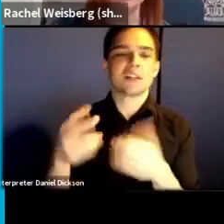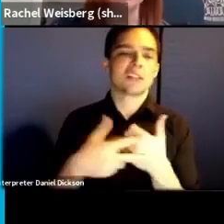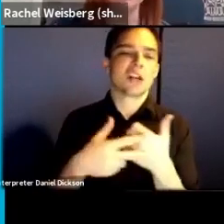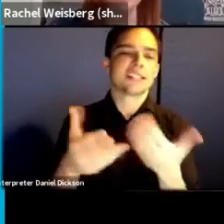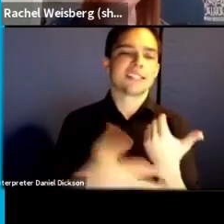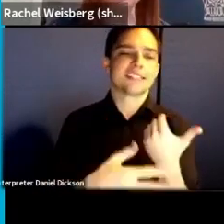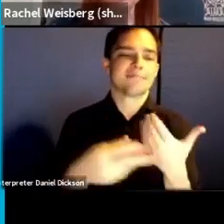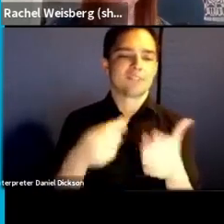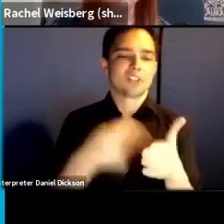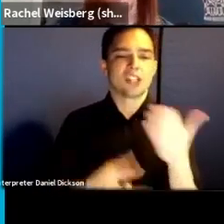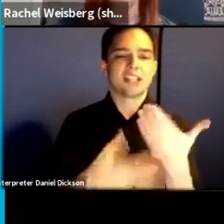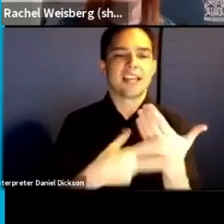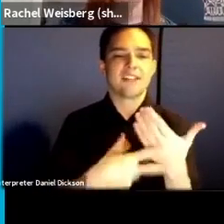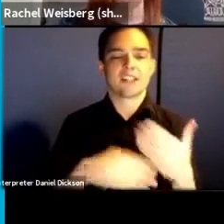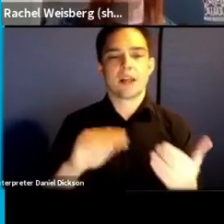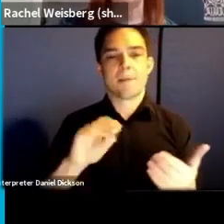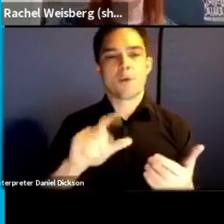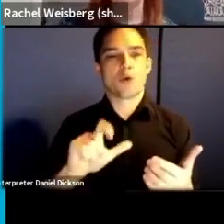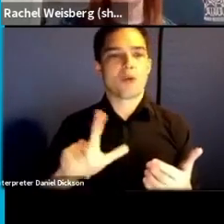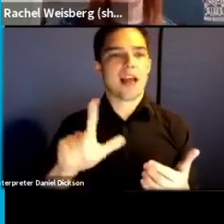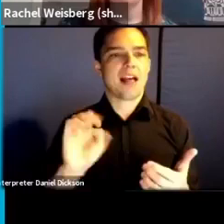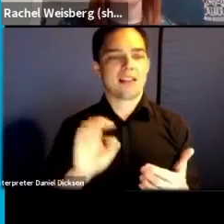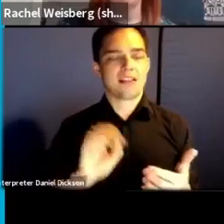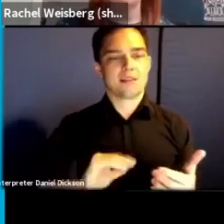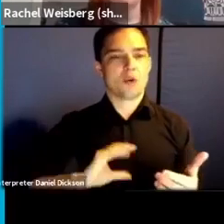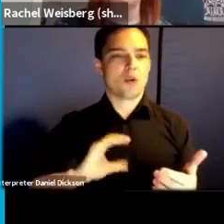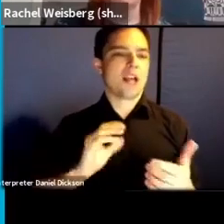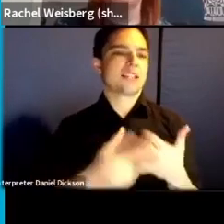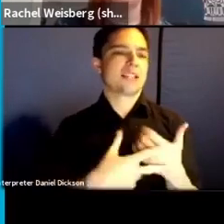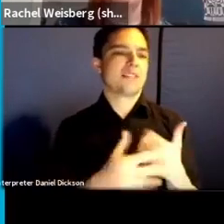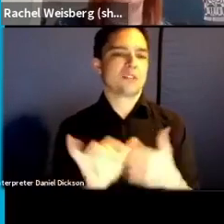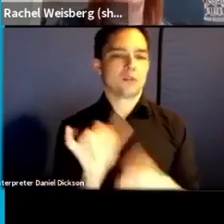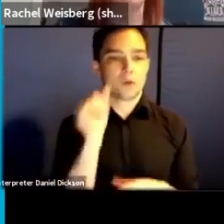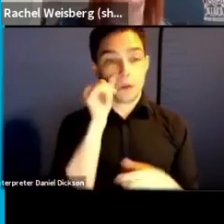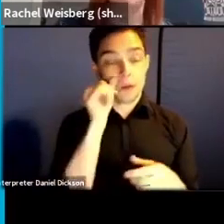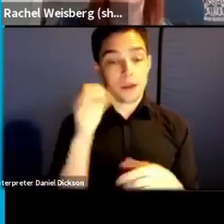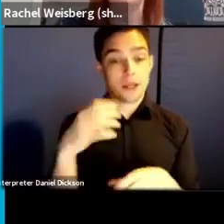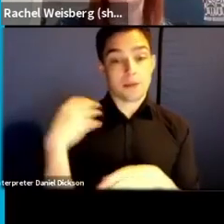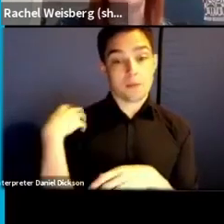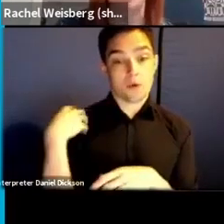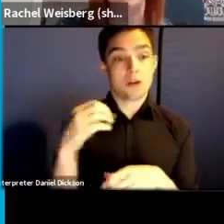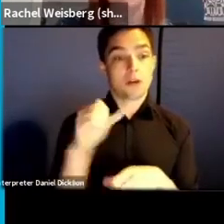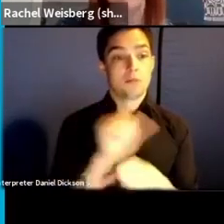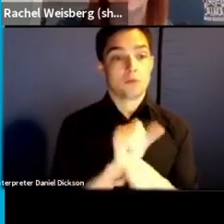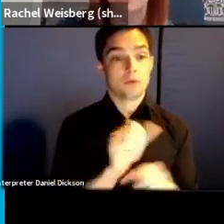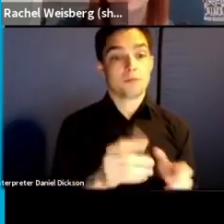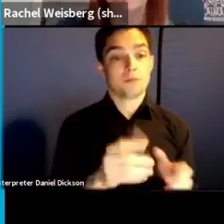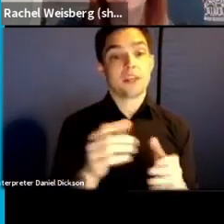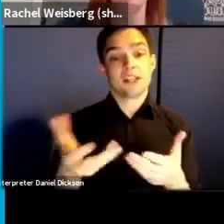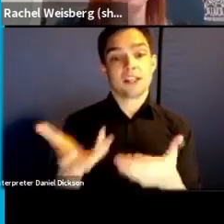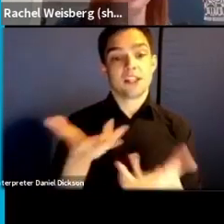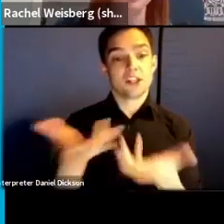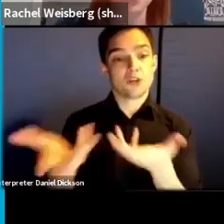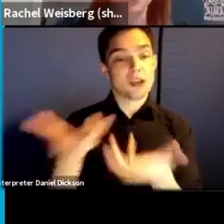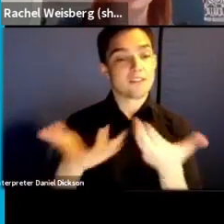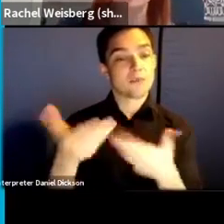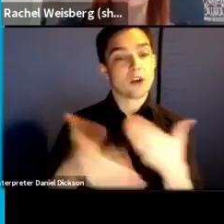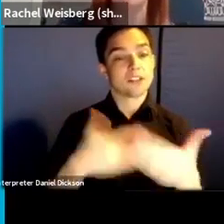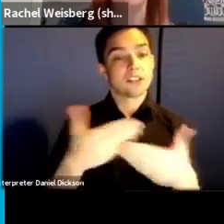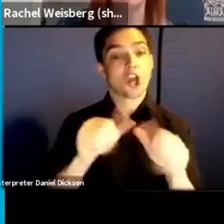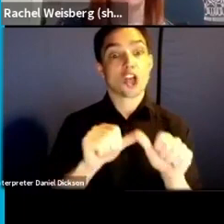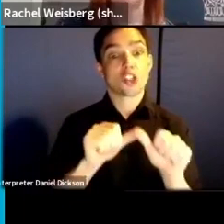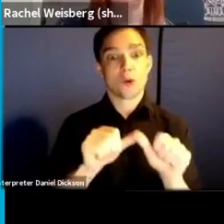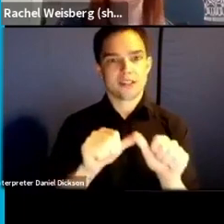course, morale savings in there as well. And then a reminder to both employees and employers, the interactive process is an ongoing thing,